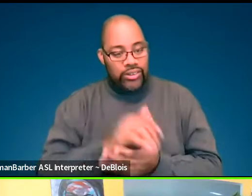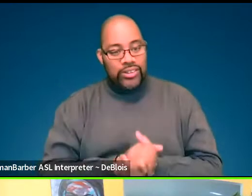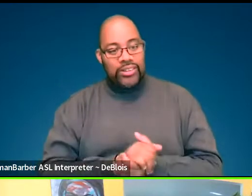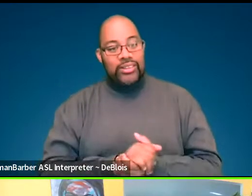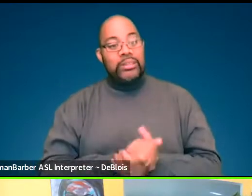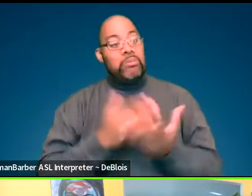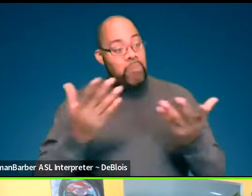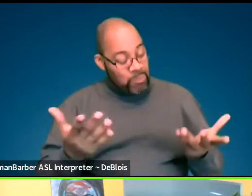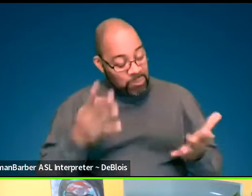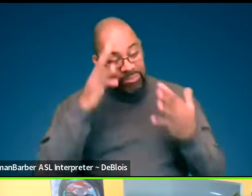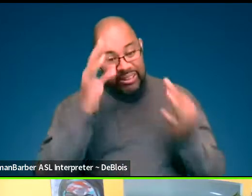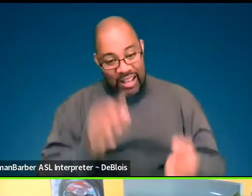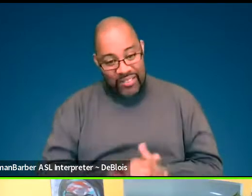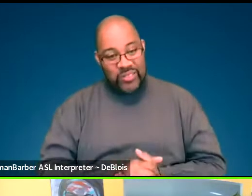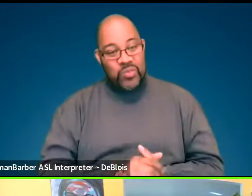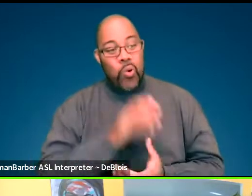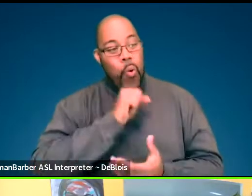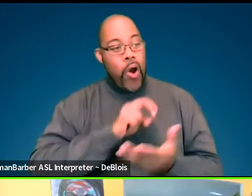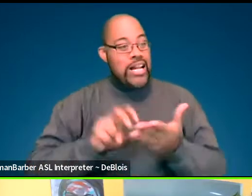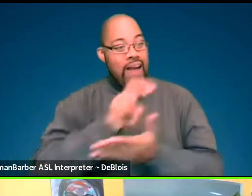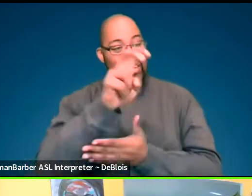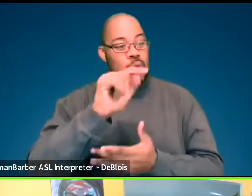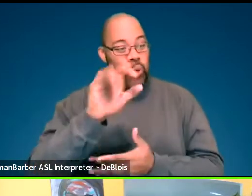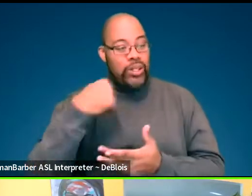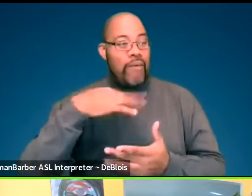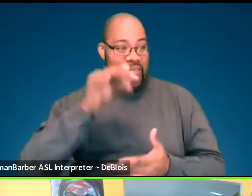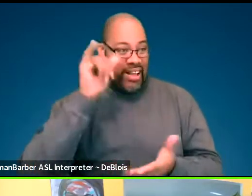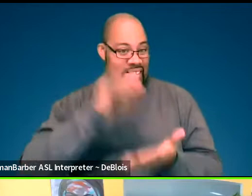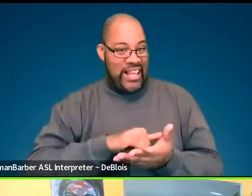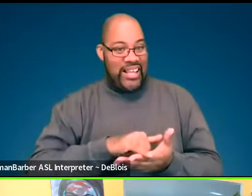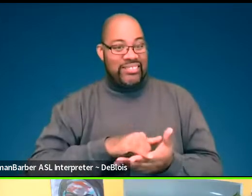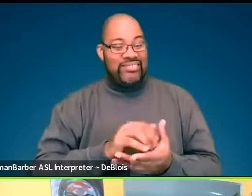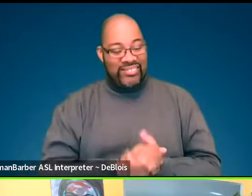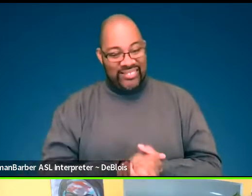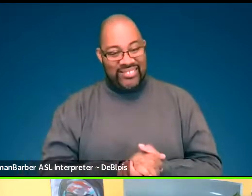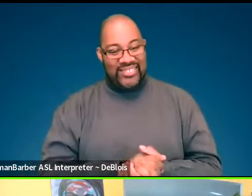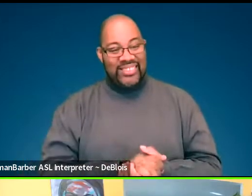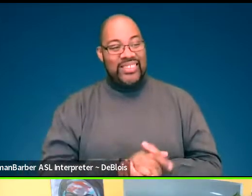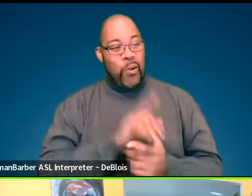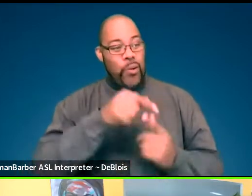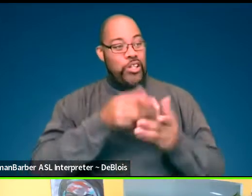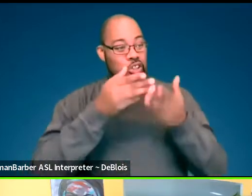Hey, definitely. Oh, navigational tools. You'll find those at a shipwreck. Yeah.